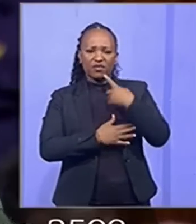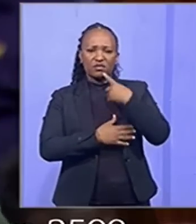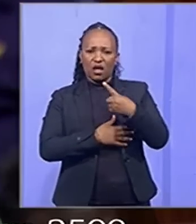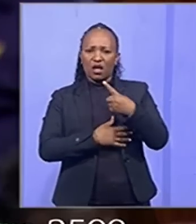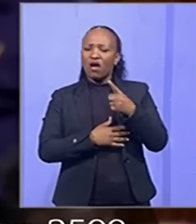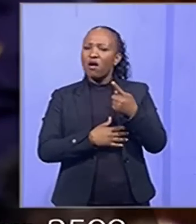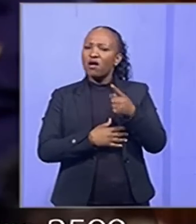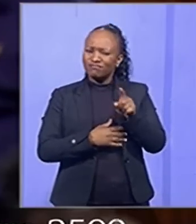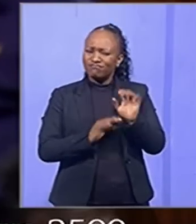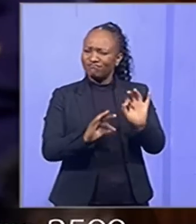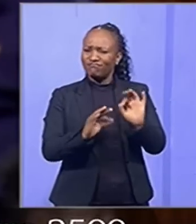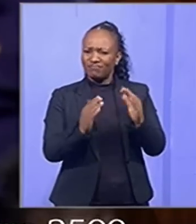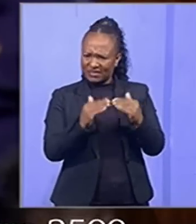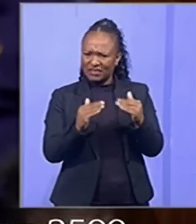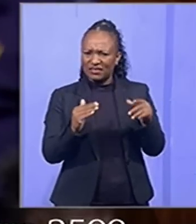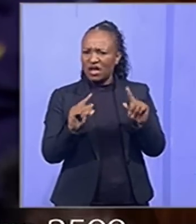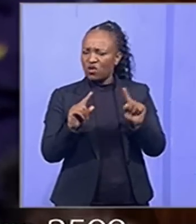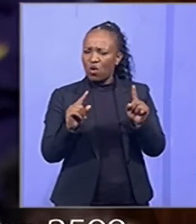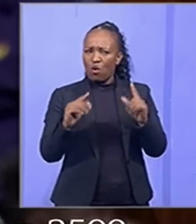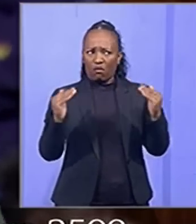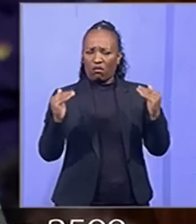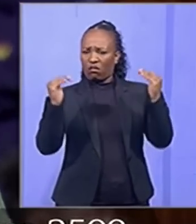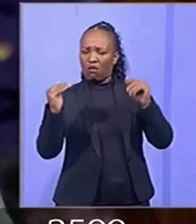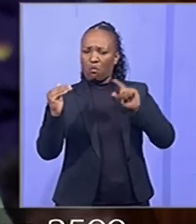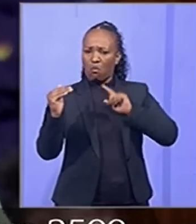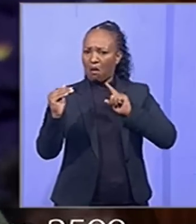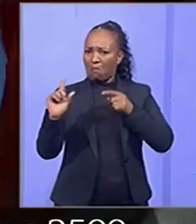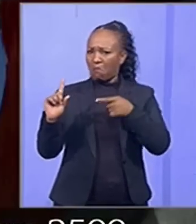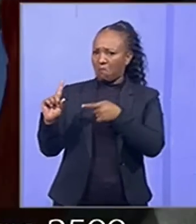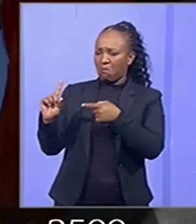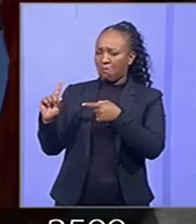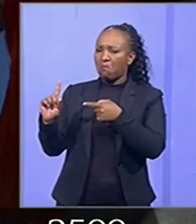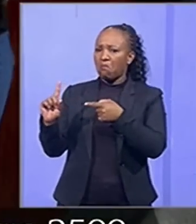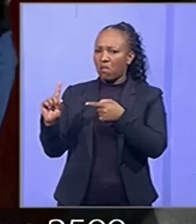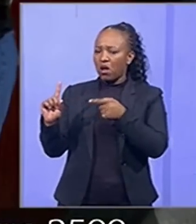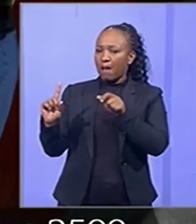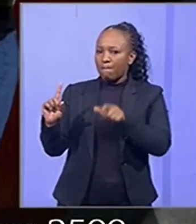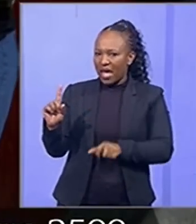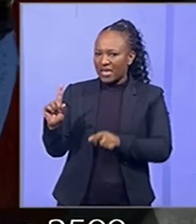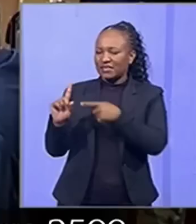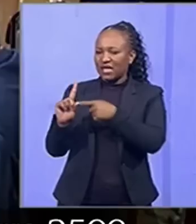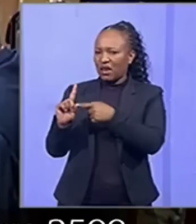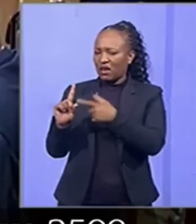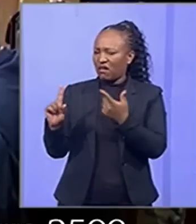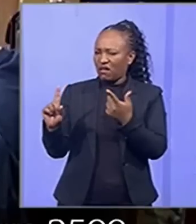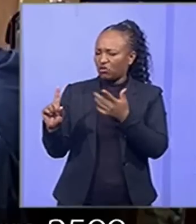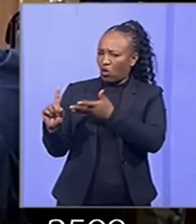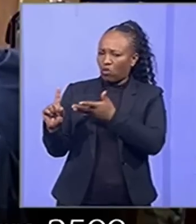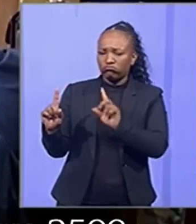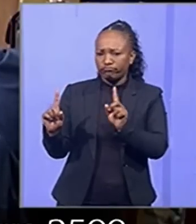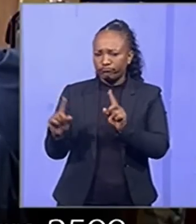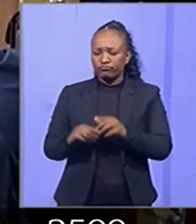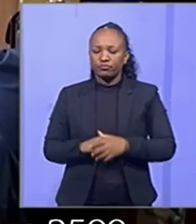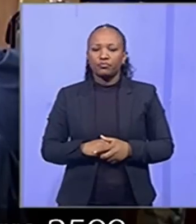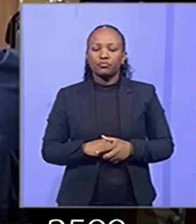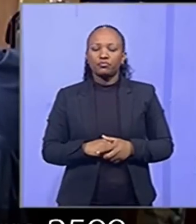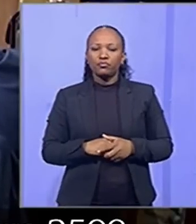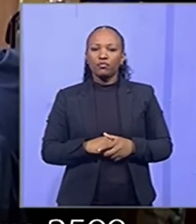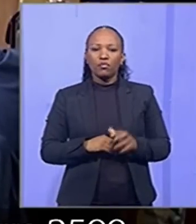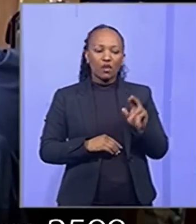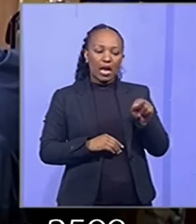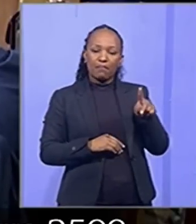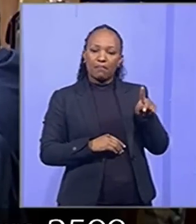of justice. There is not an elevated scale simply because persons are of that opinion. Lefapha la botšhotšhiši la